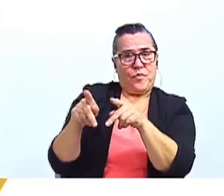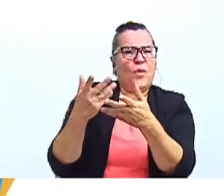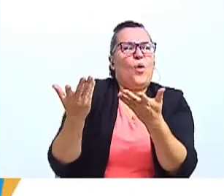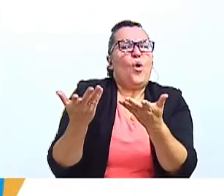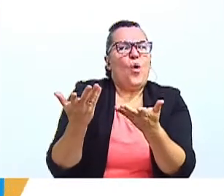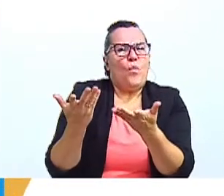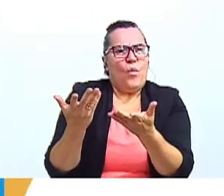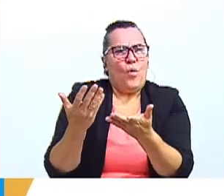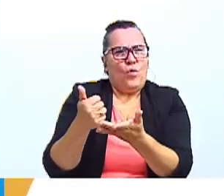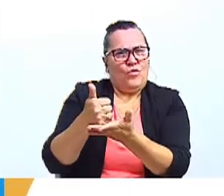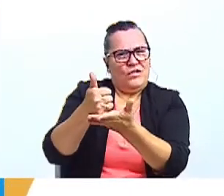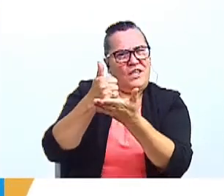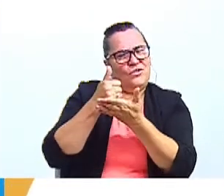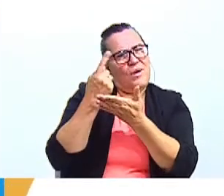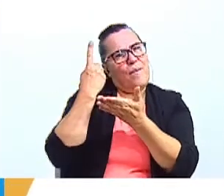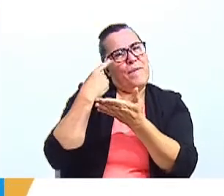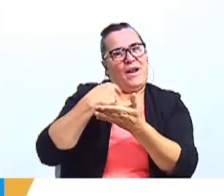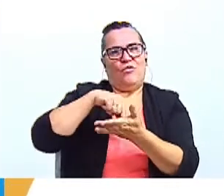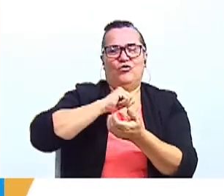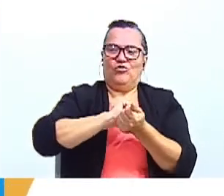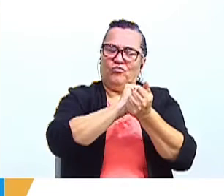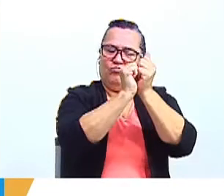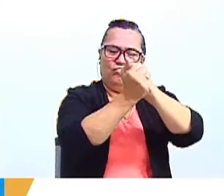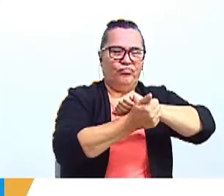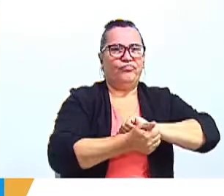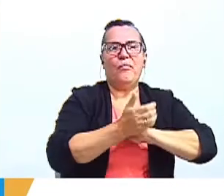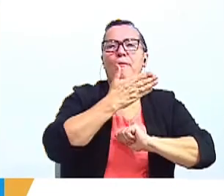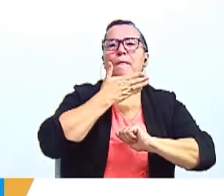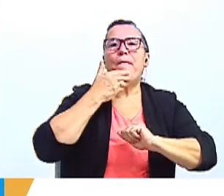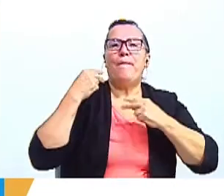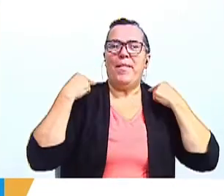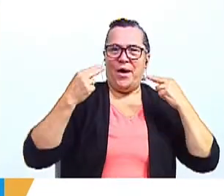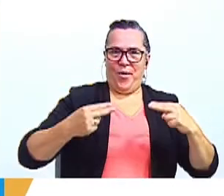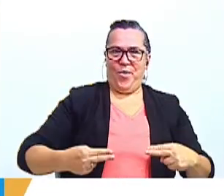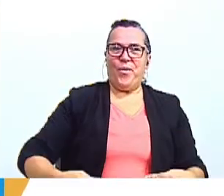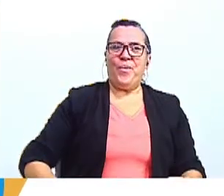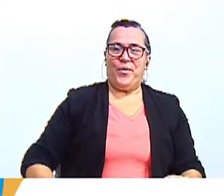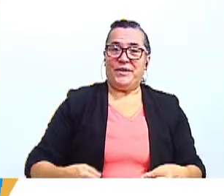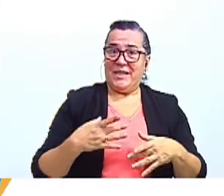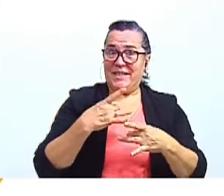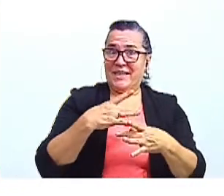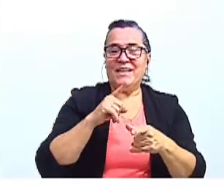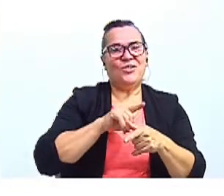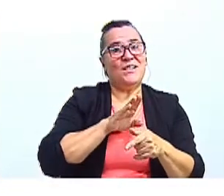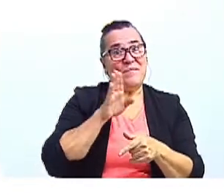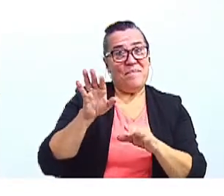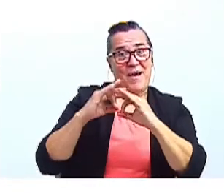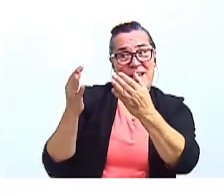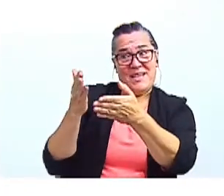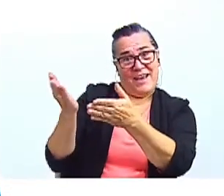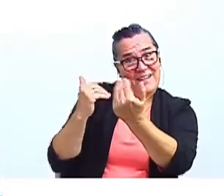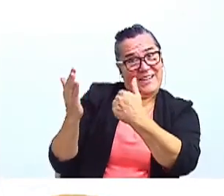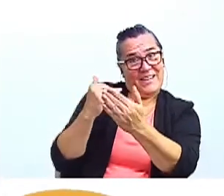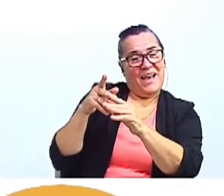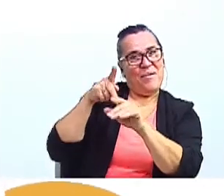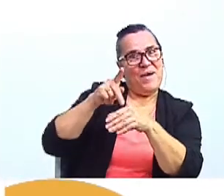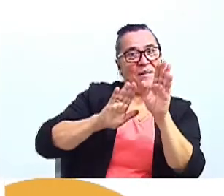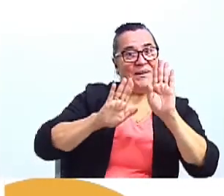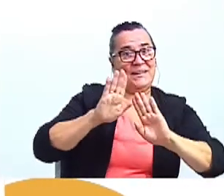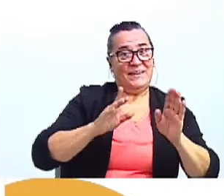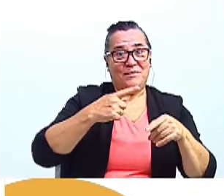us better human beings. Interesting, right? So go and invite your family to participate with